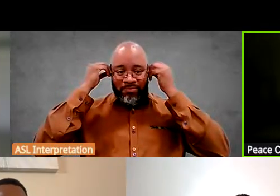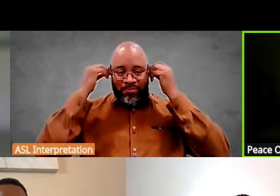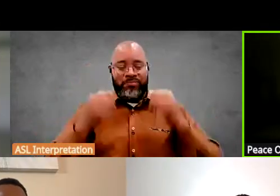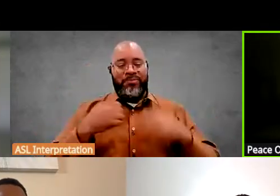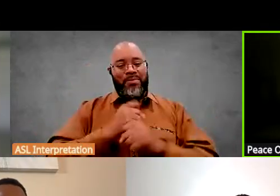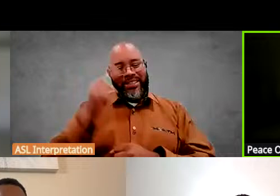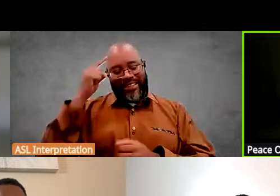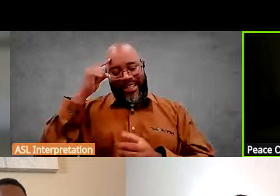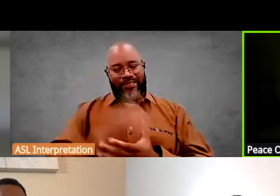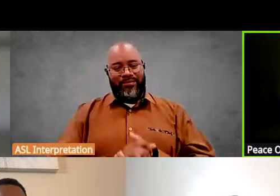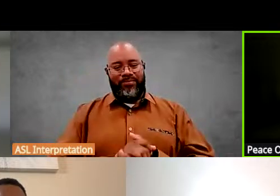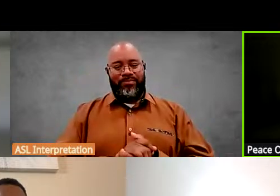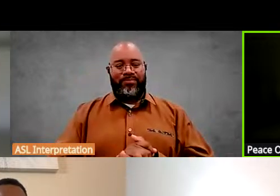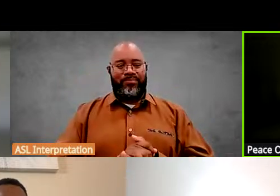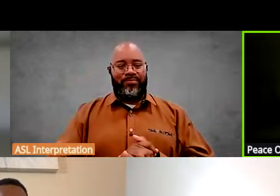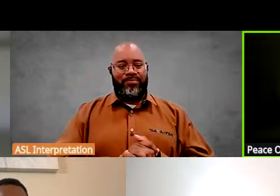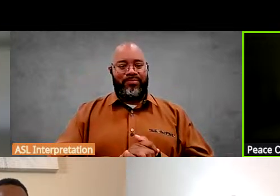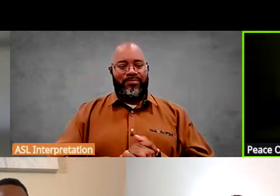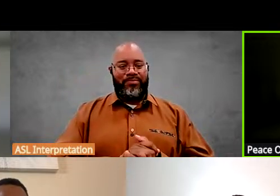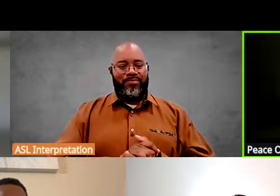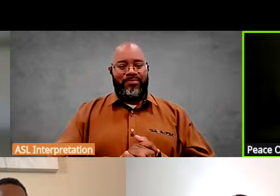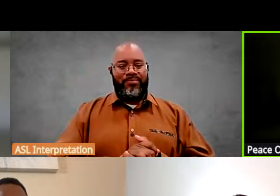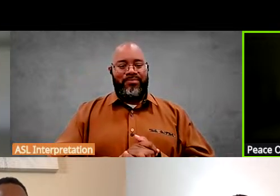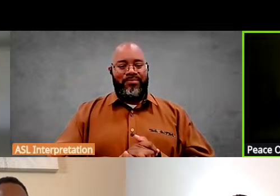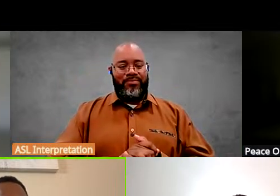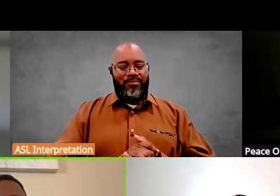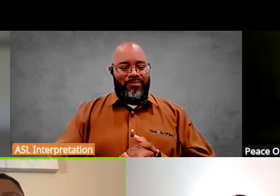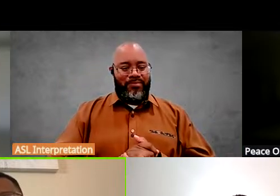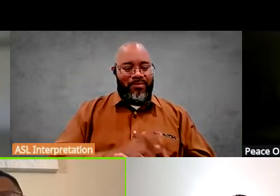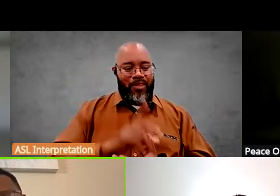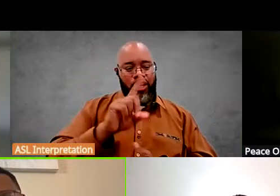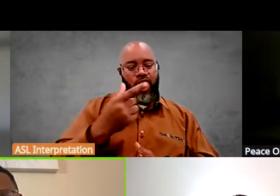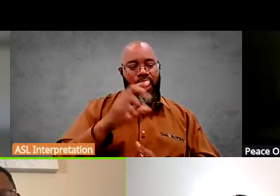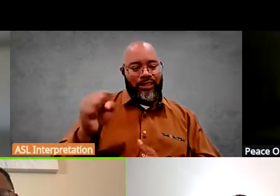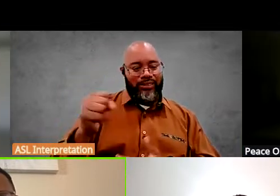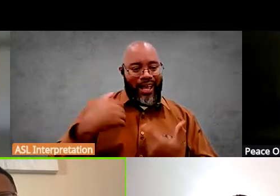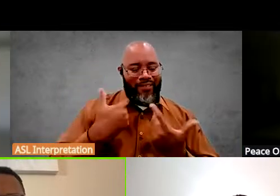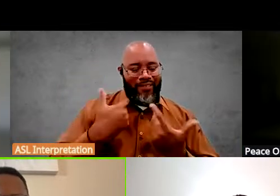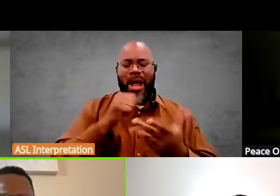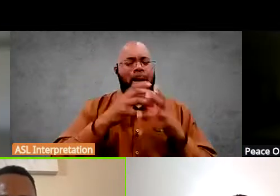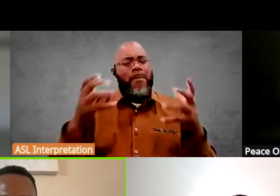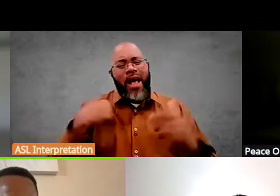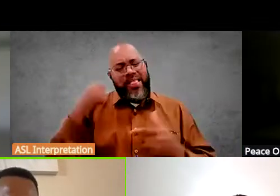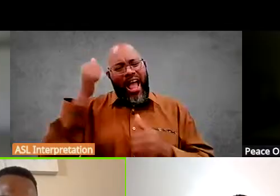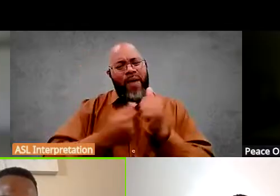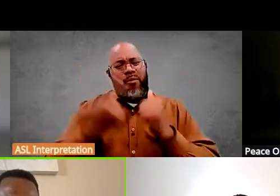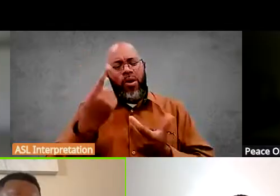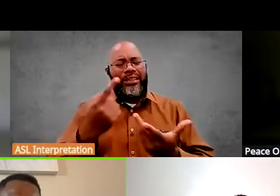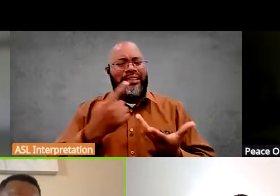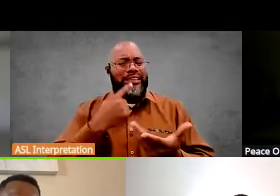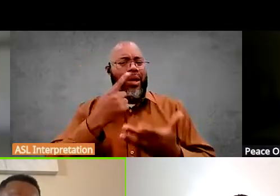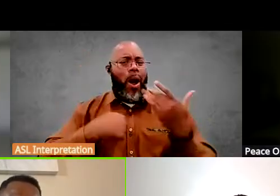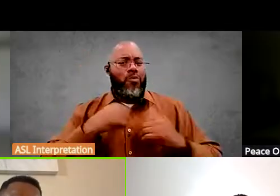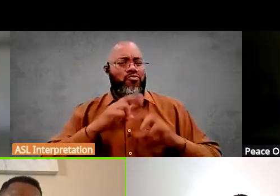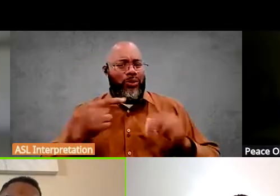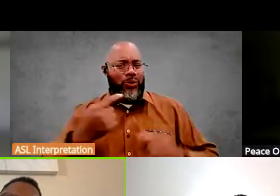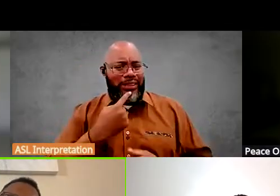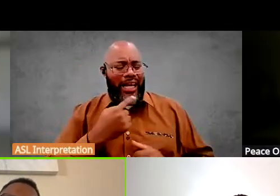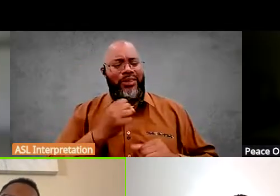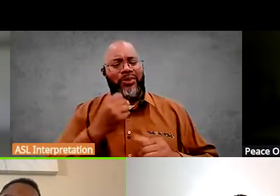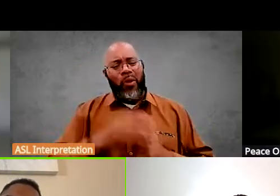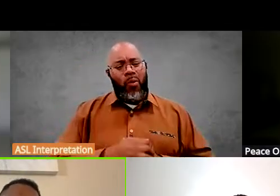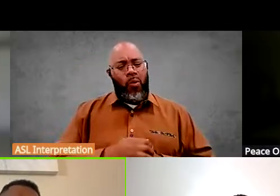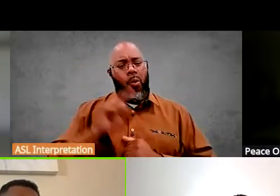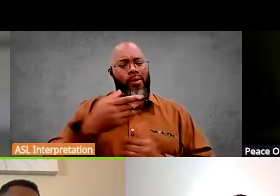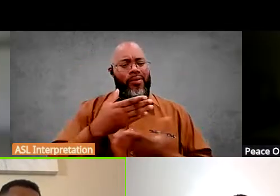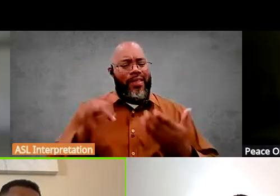sense. Douglas, do you have anything? Not much. I think everyone kind of said what I was about to say. So the only